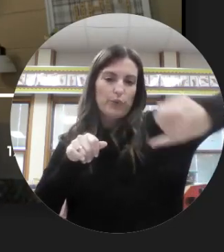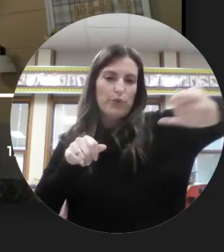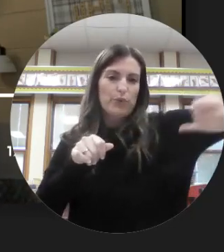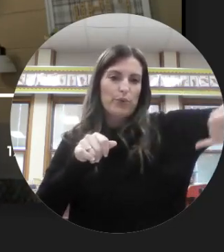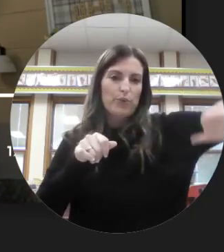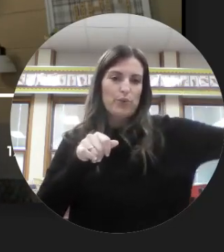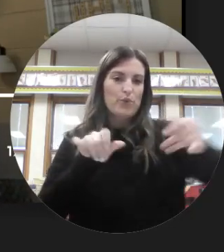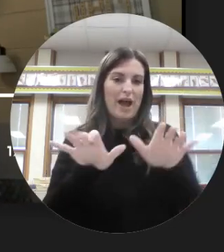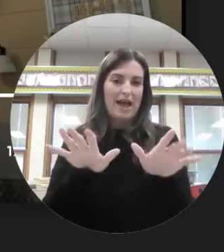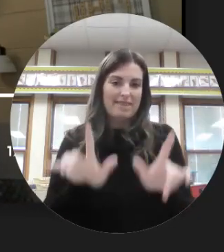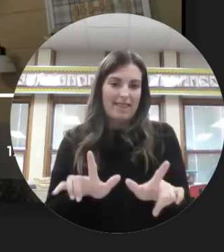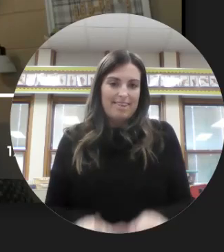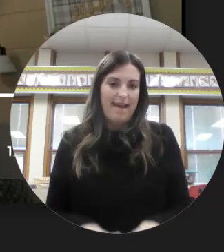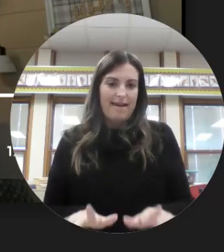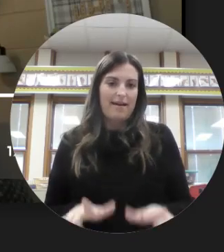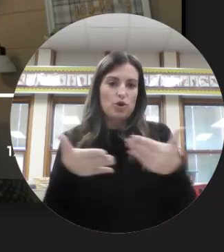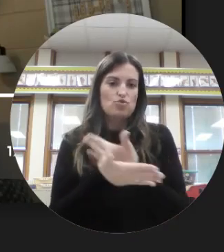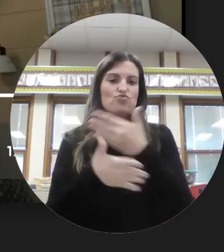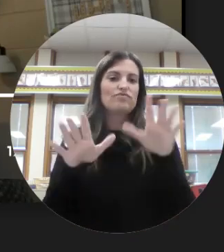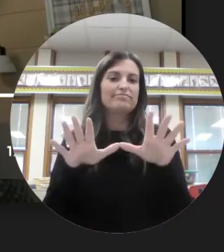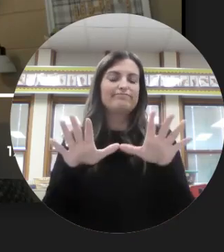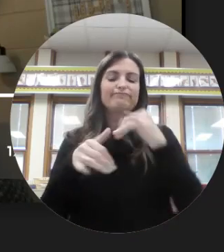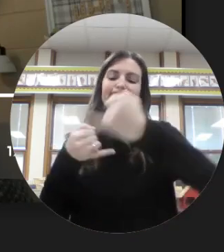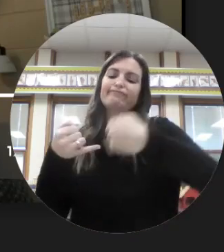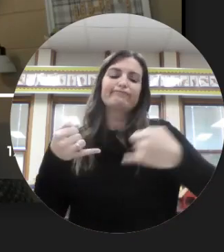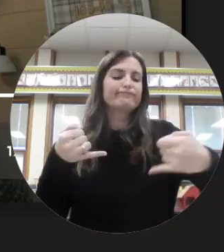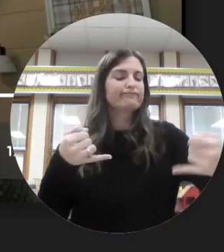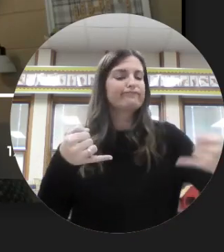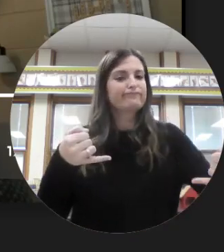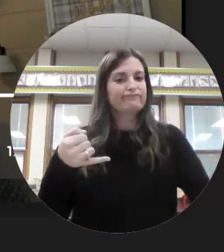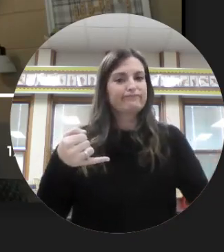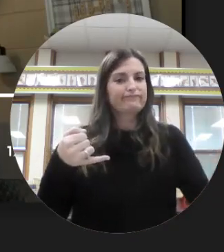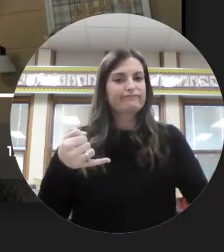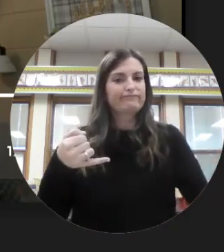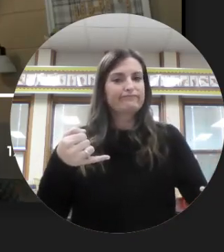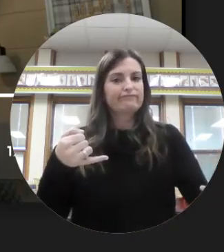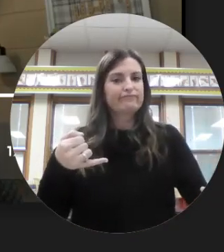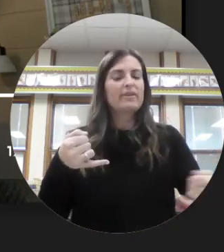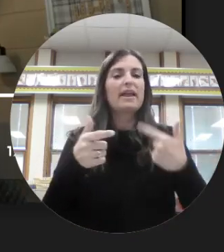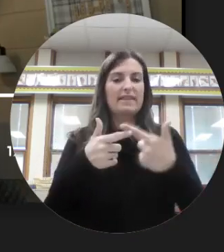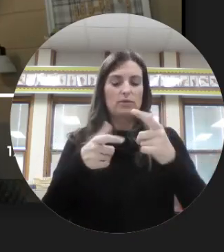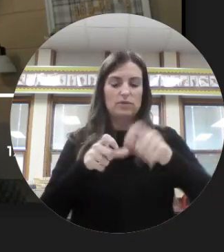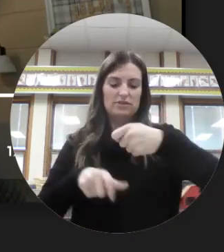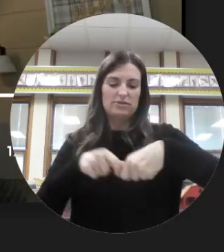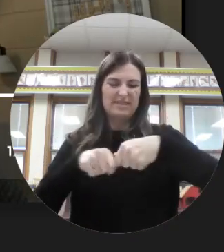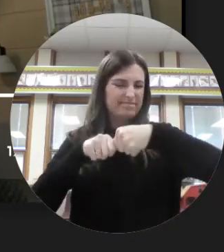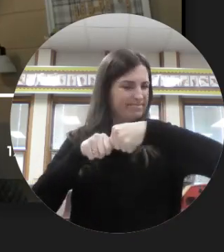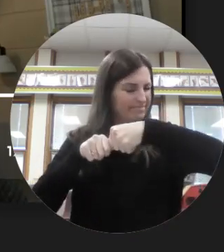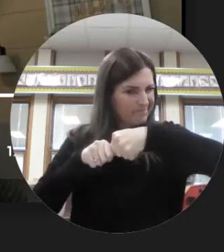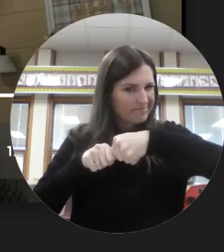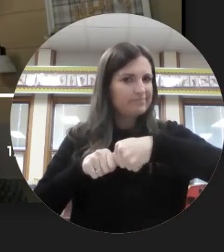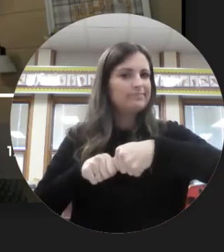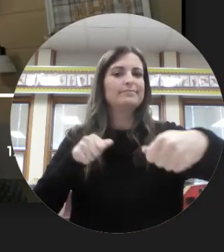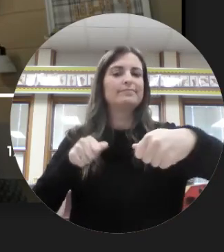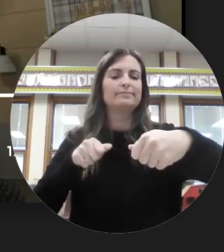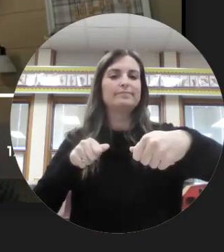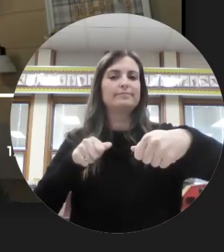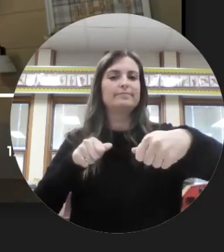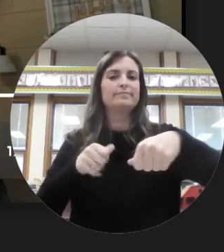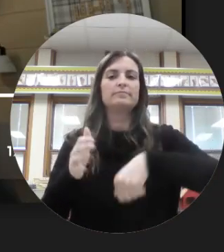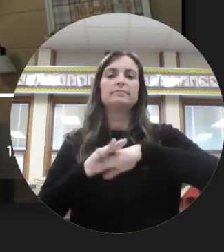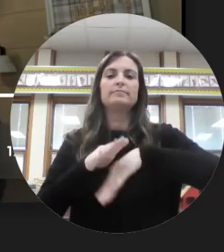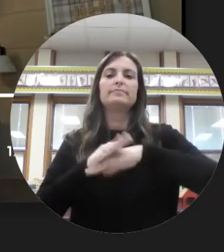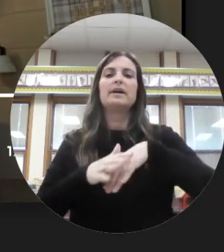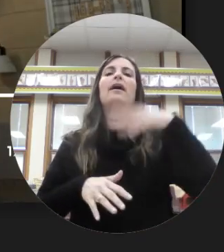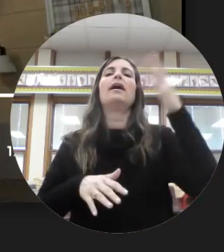around her new foot. The veins caught nicely on all the dings and dents and scrapes. Once they were tied good and tight, Mr. Beaver threw back his head